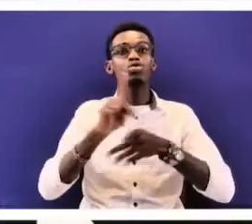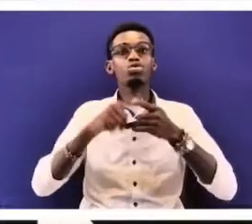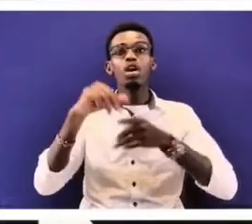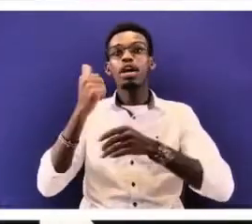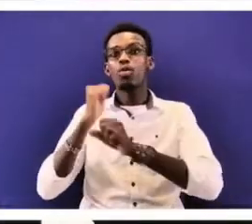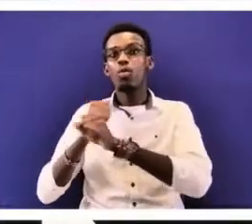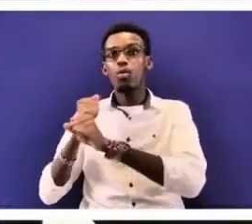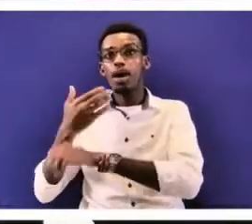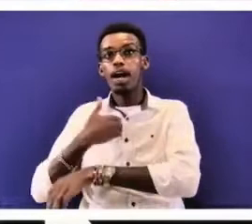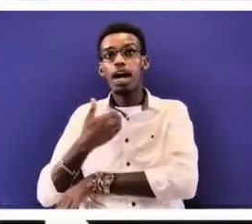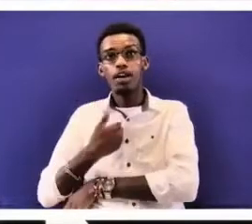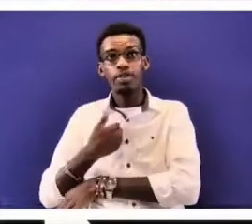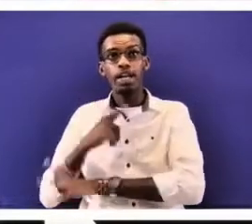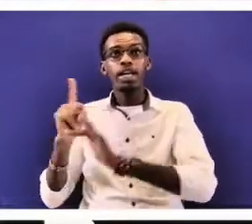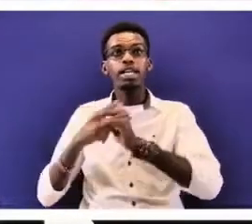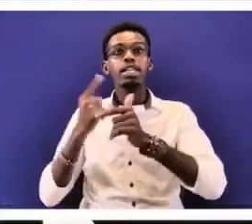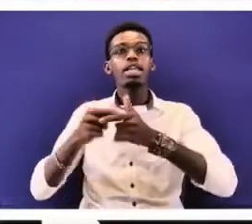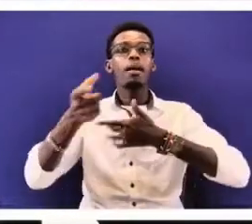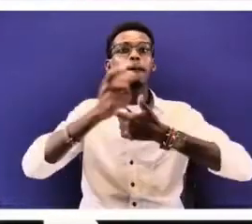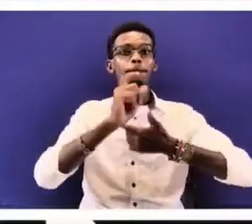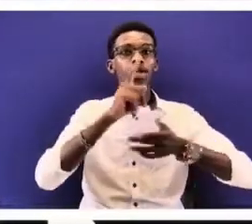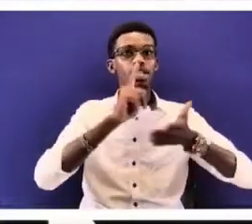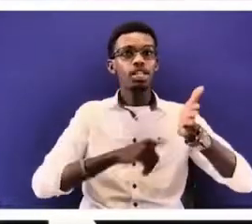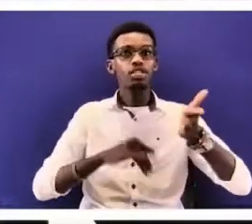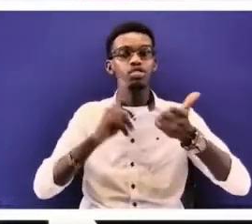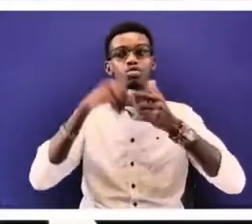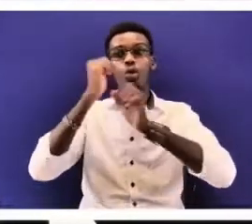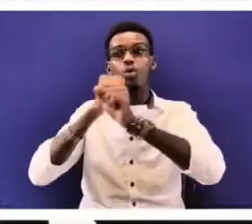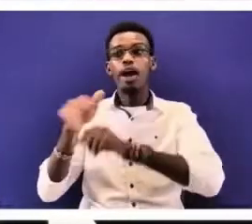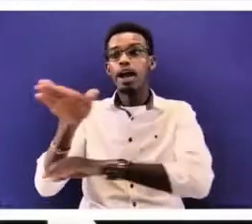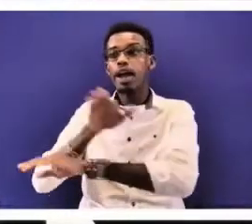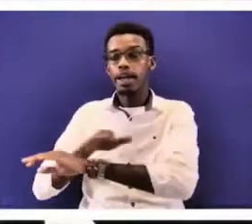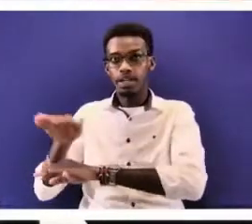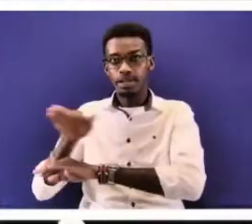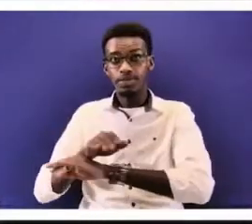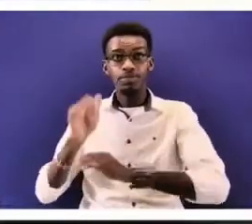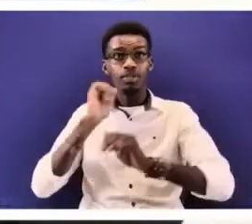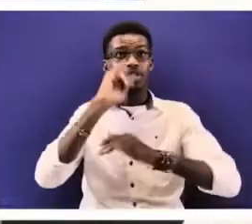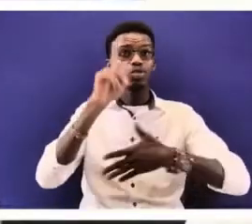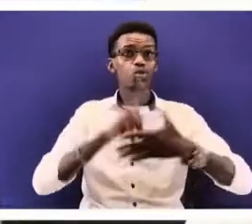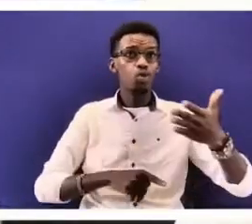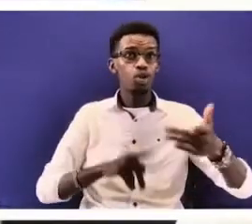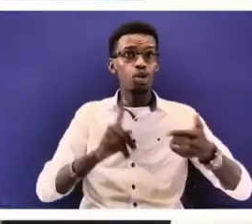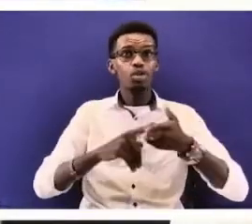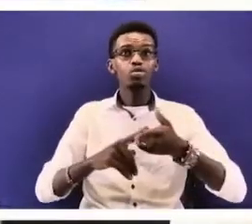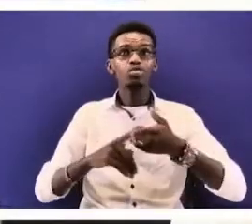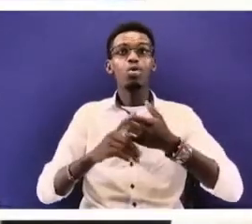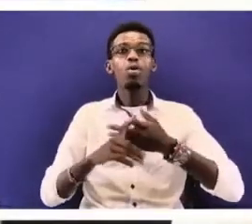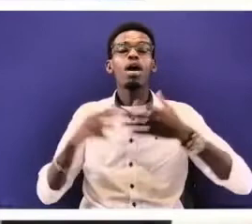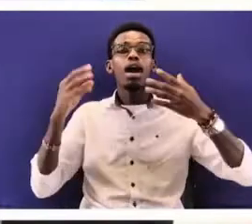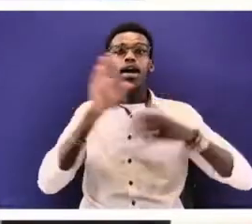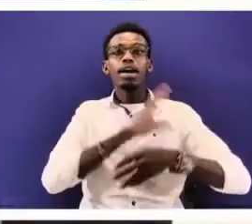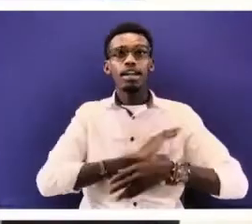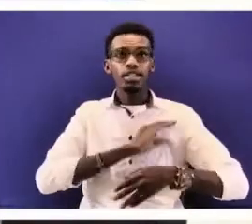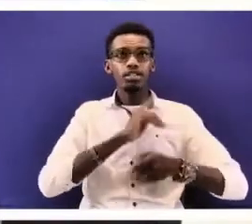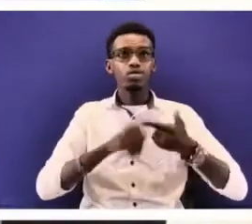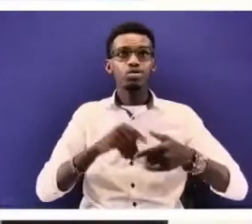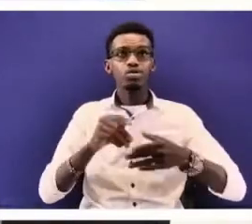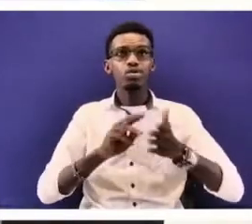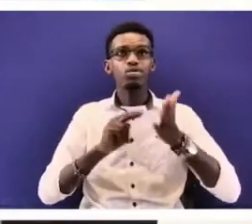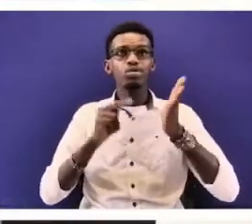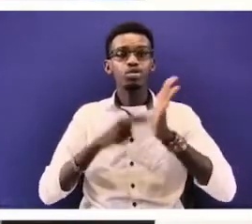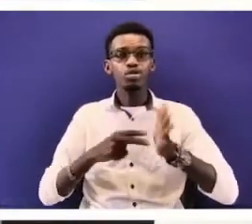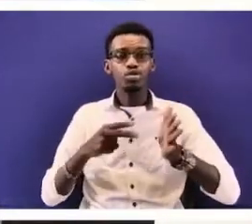profession. Cutting corners in the workplace is characteristics by skipping and